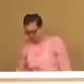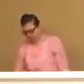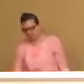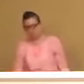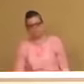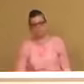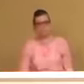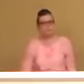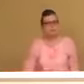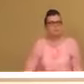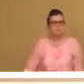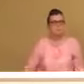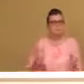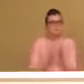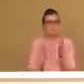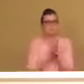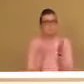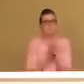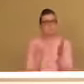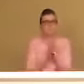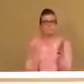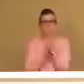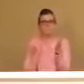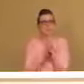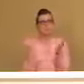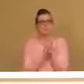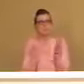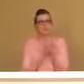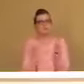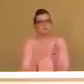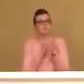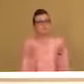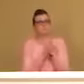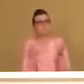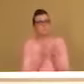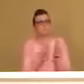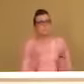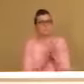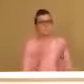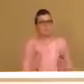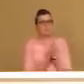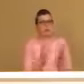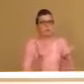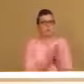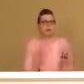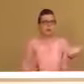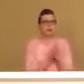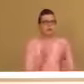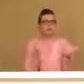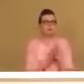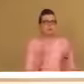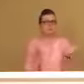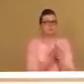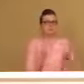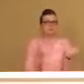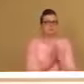the name of Jesus. Let's give him a hand clap of praise right now. God, we love you. We worship you. We praise you, God.